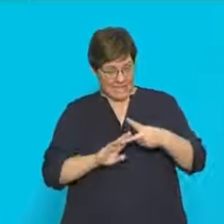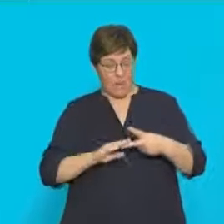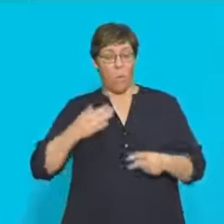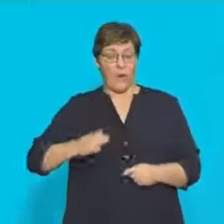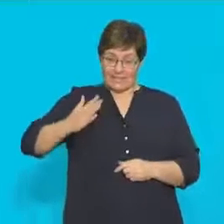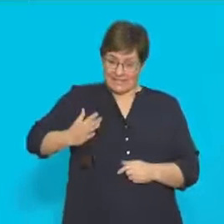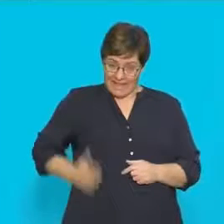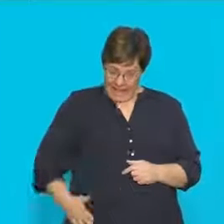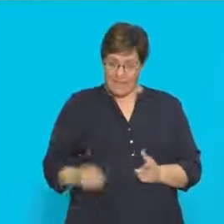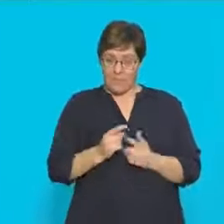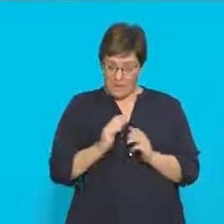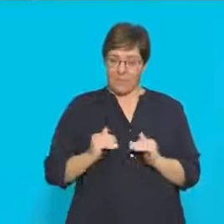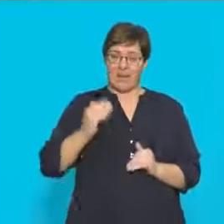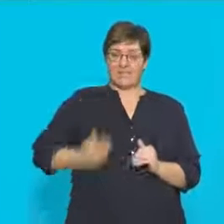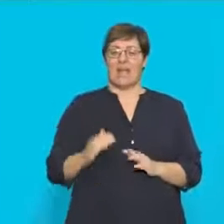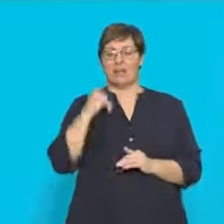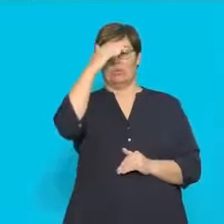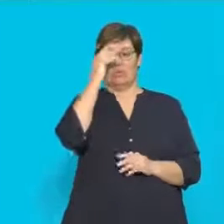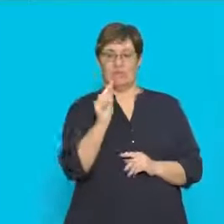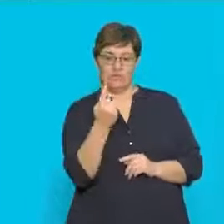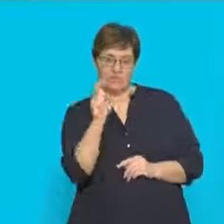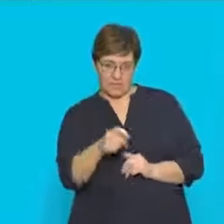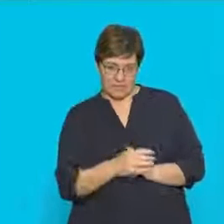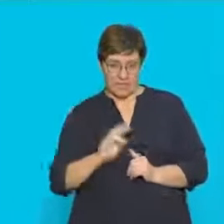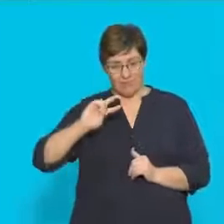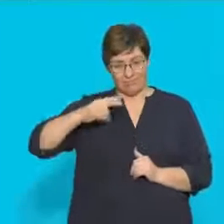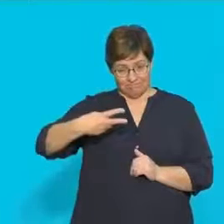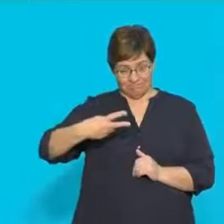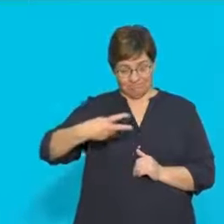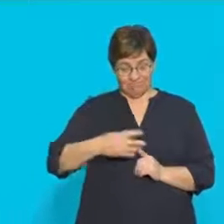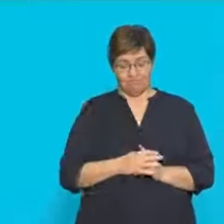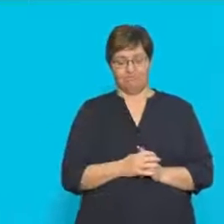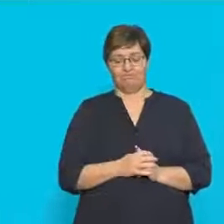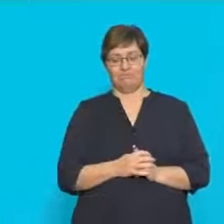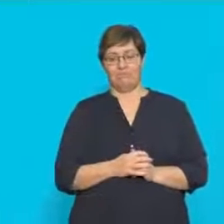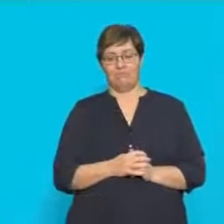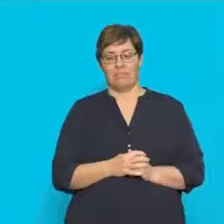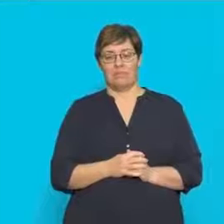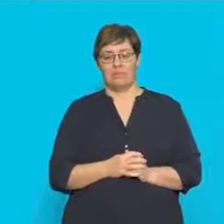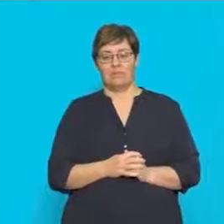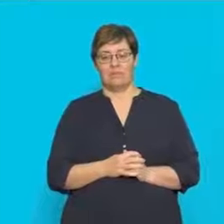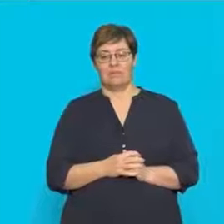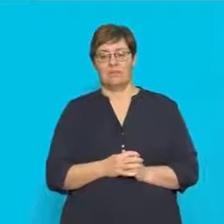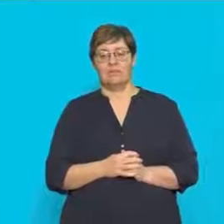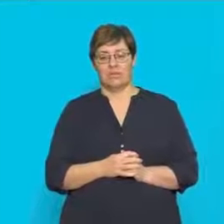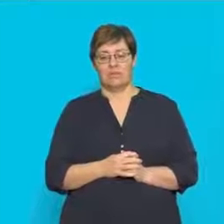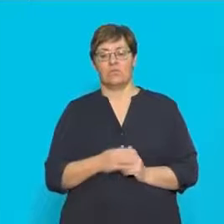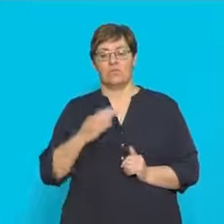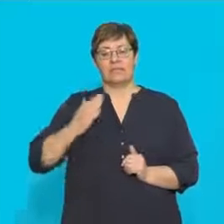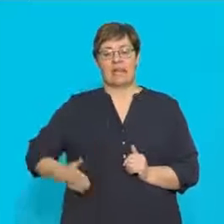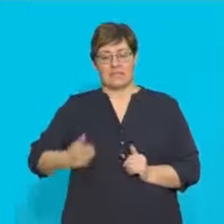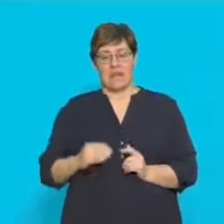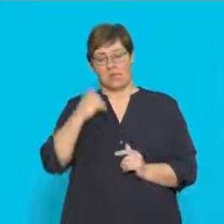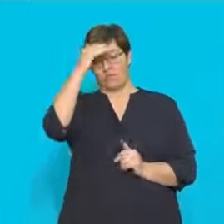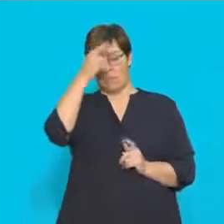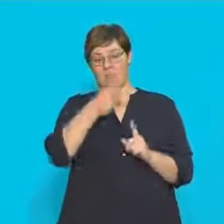we've used is this version, the reciprocal version, where all the sides are in the